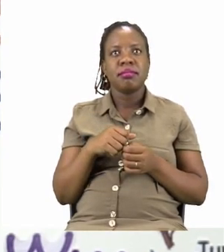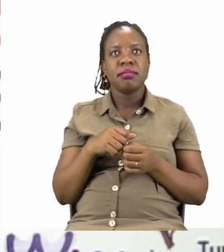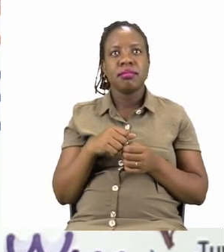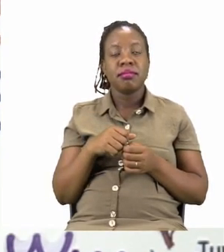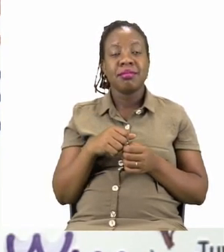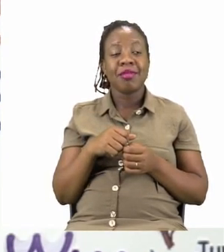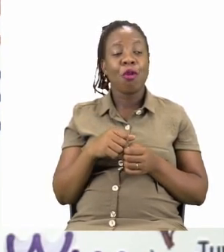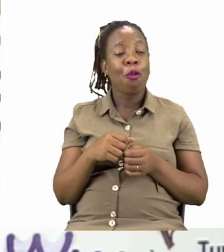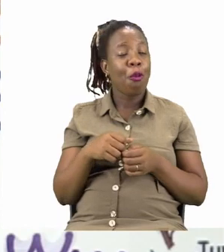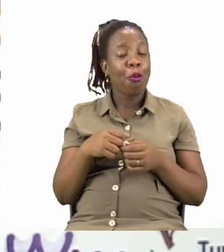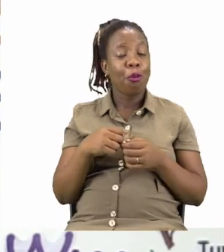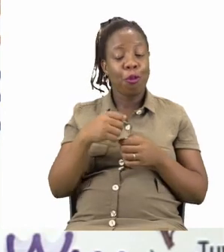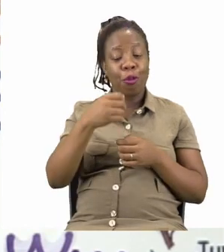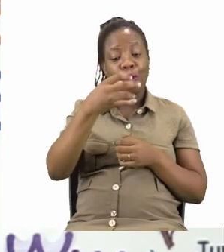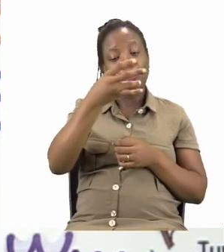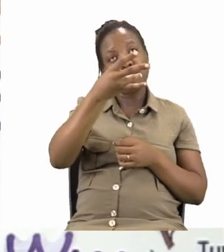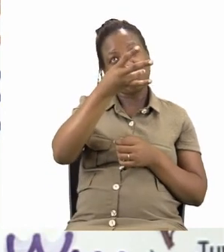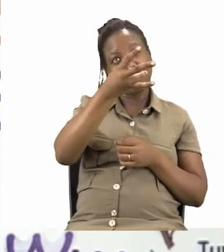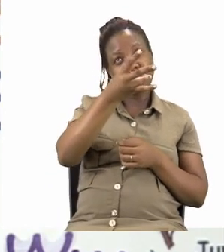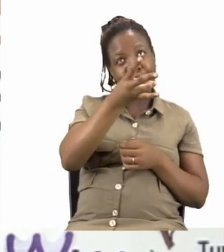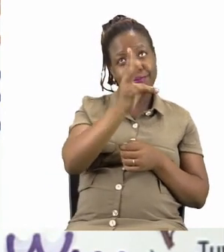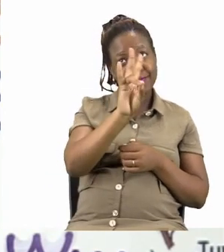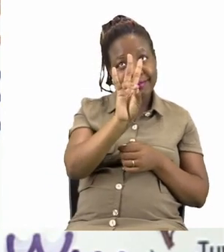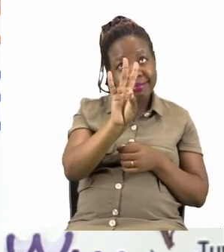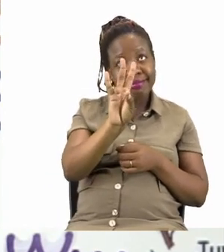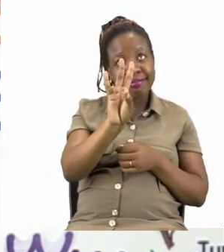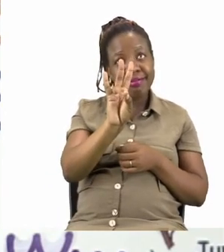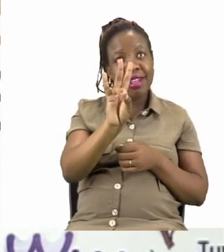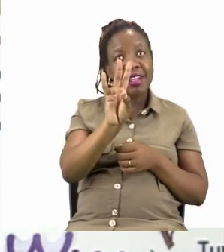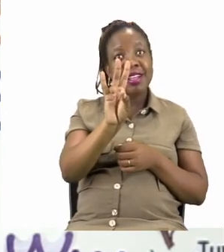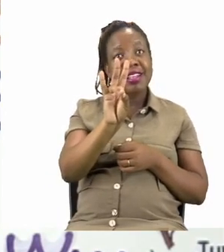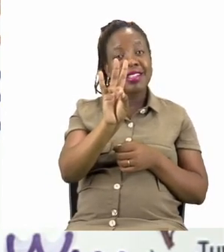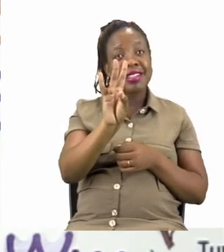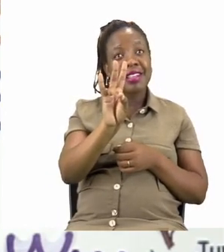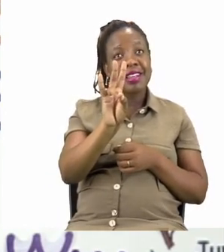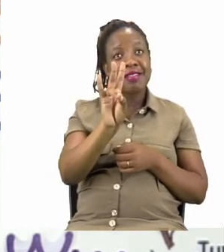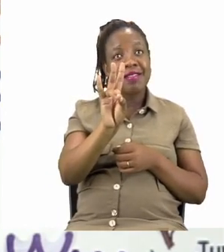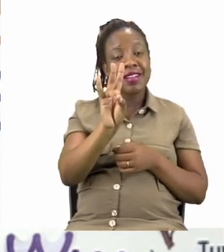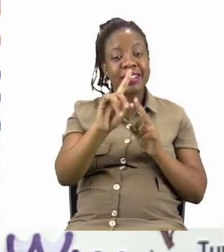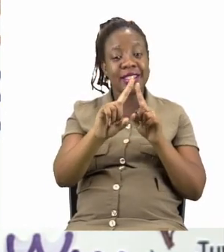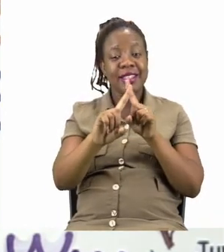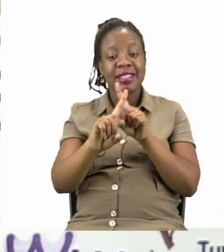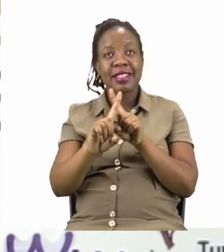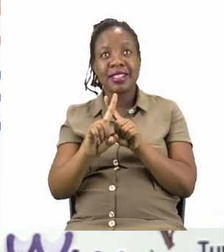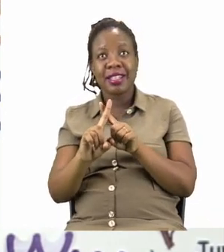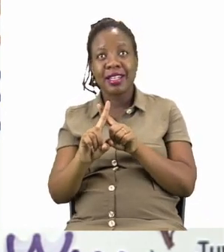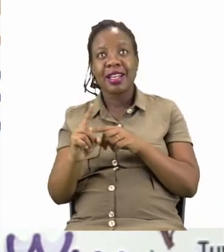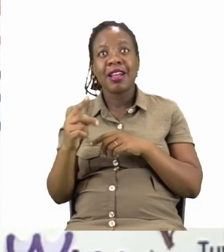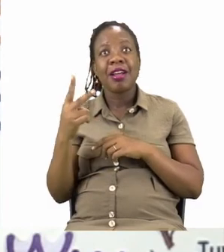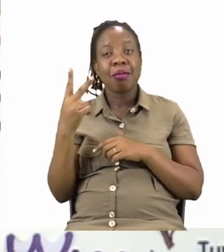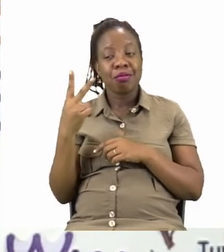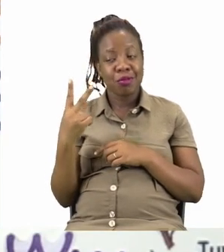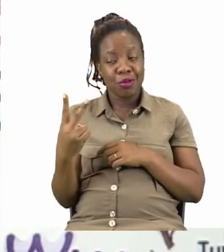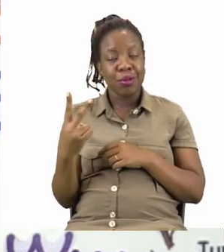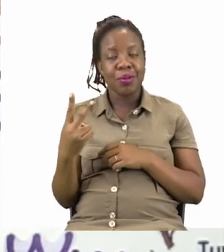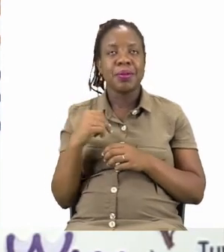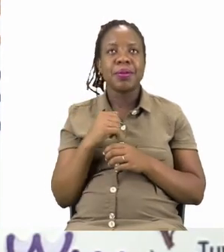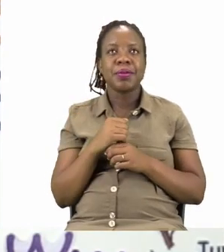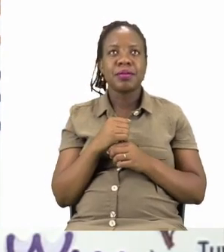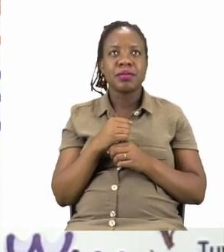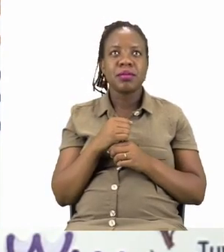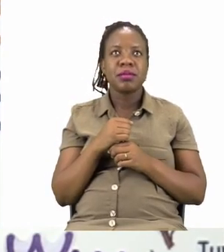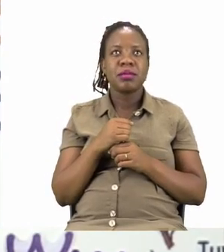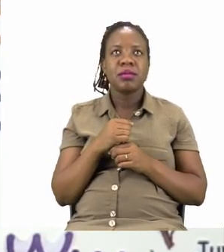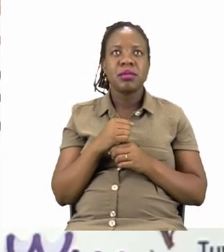take 7 times 2. Now I want you to quickly go back to the booklet and just have